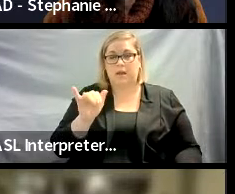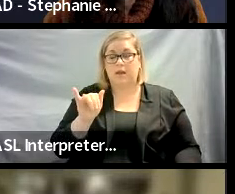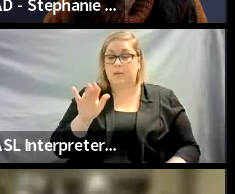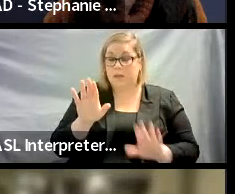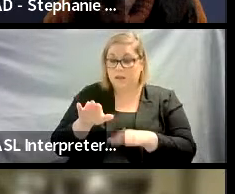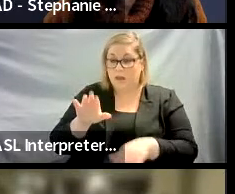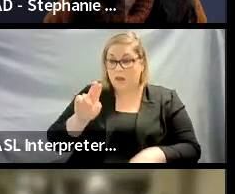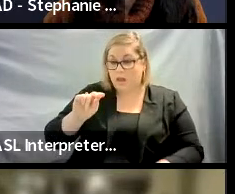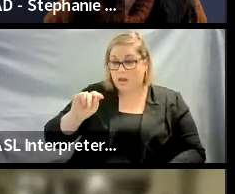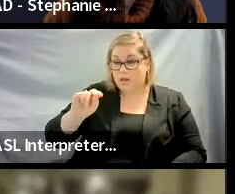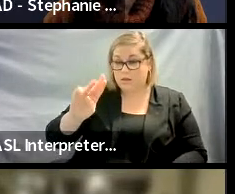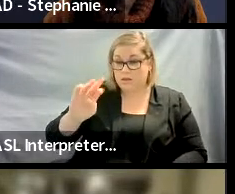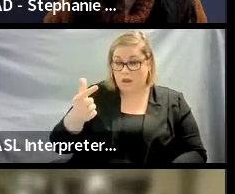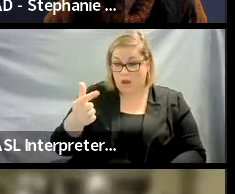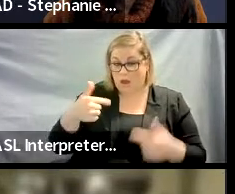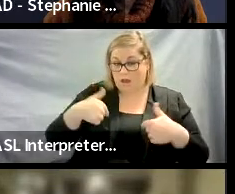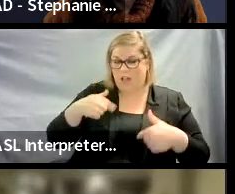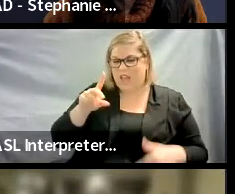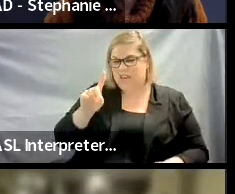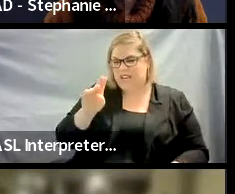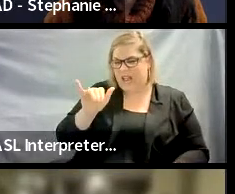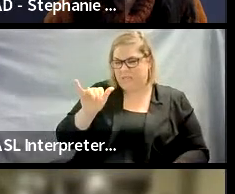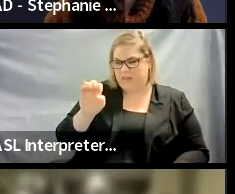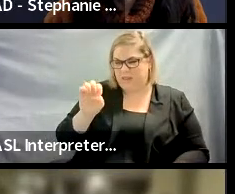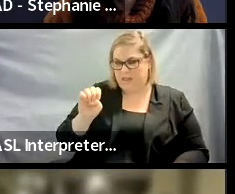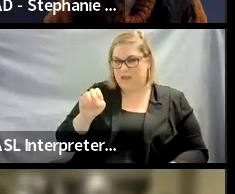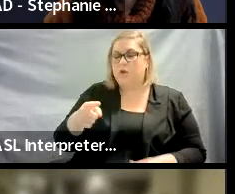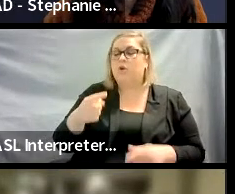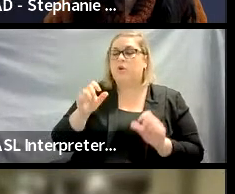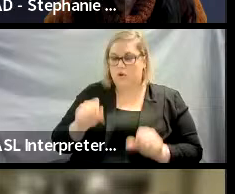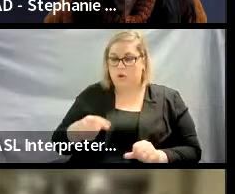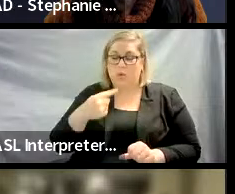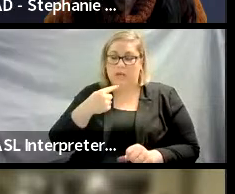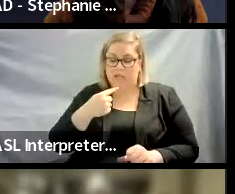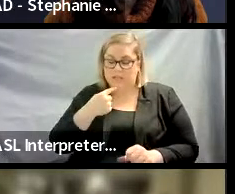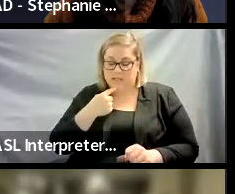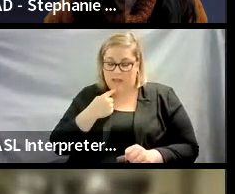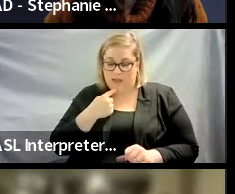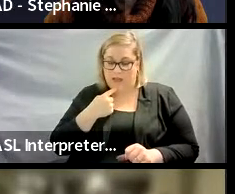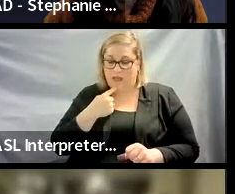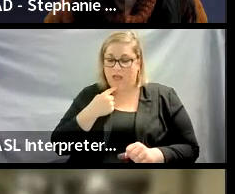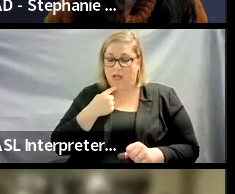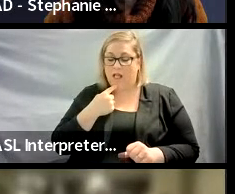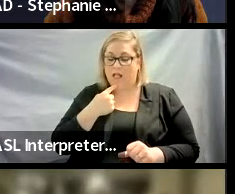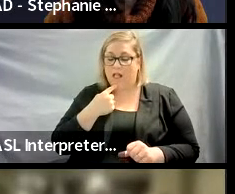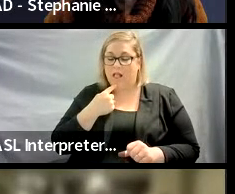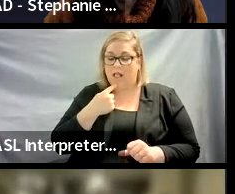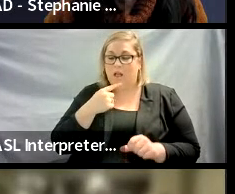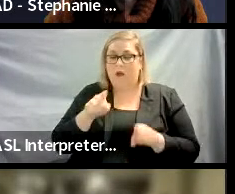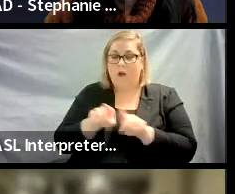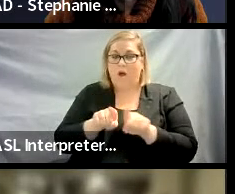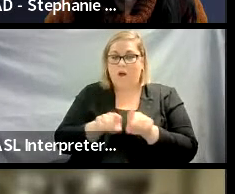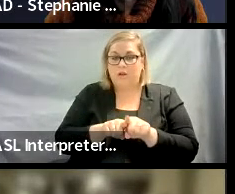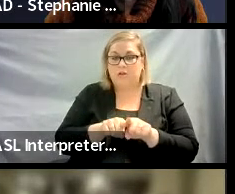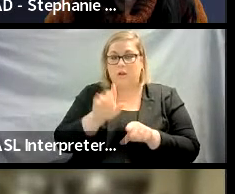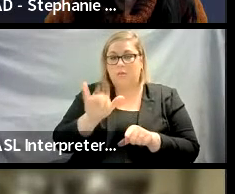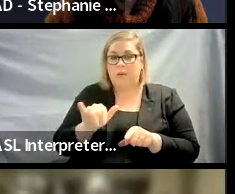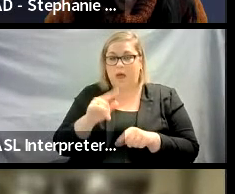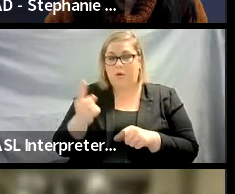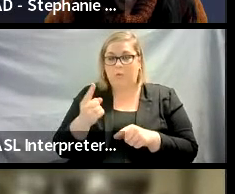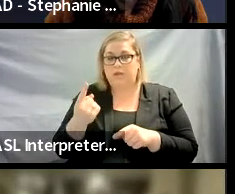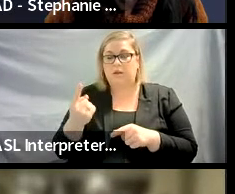Douglas, this is Debbie. You can tell also by when someone's